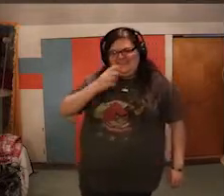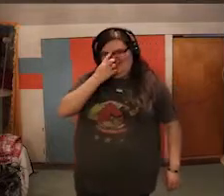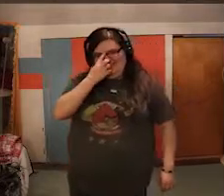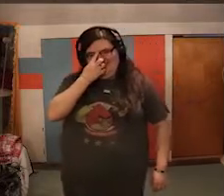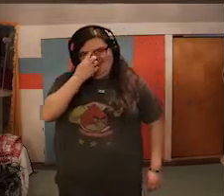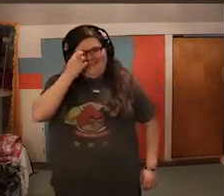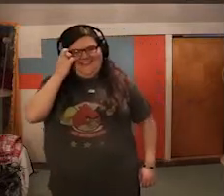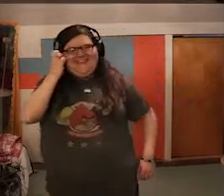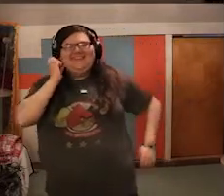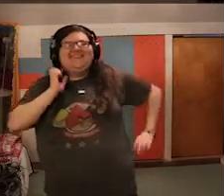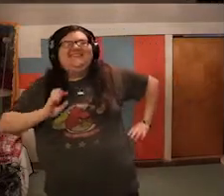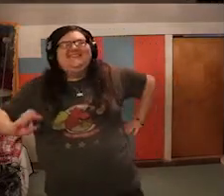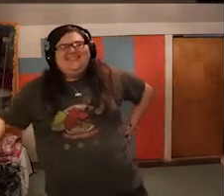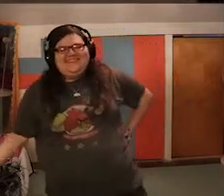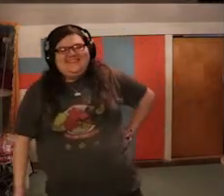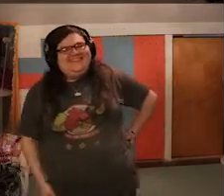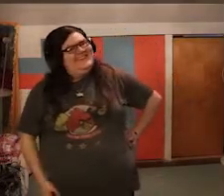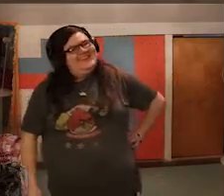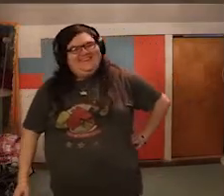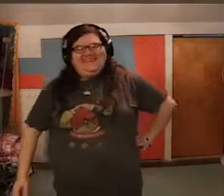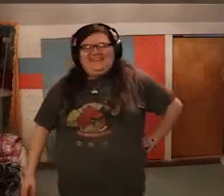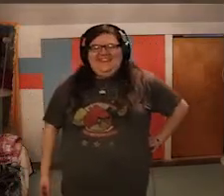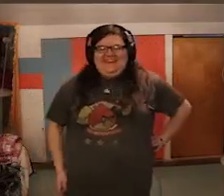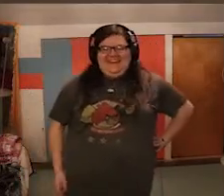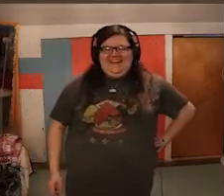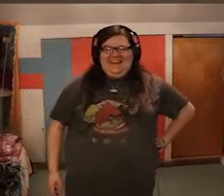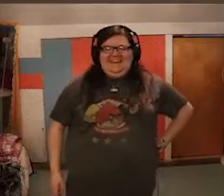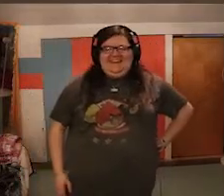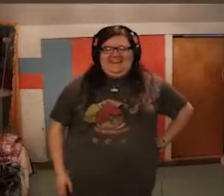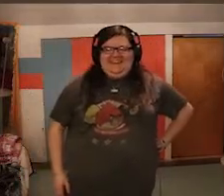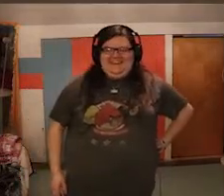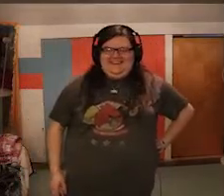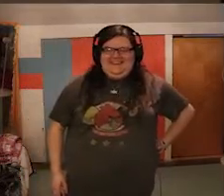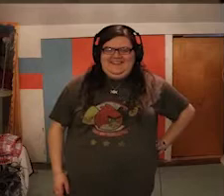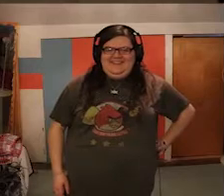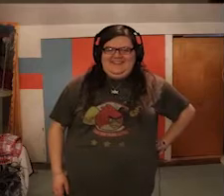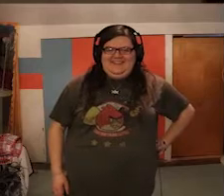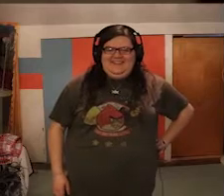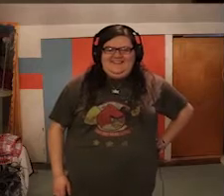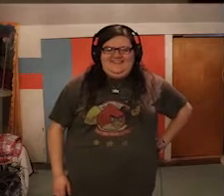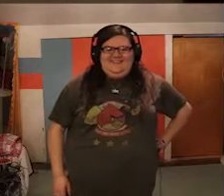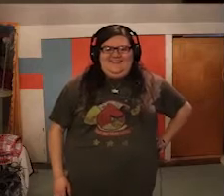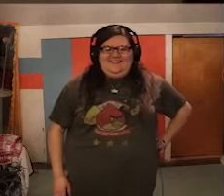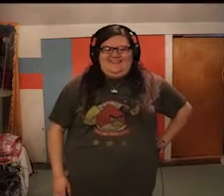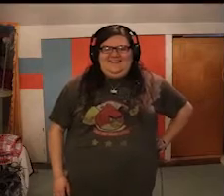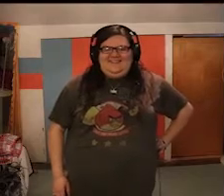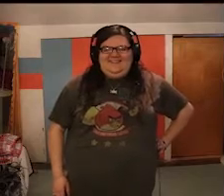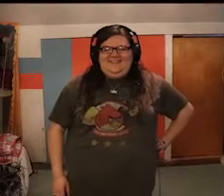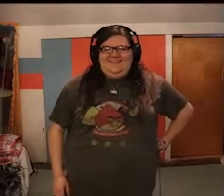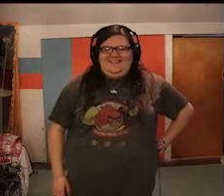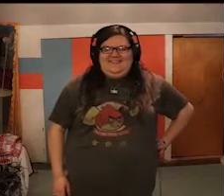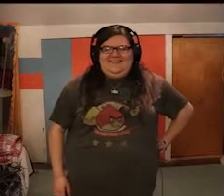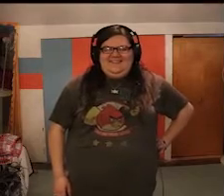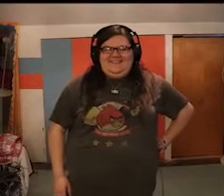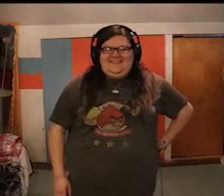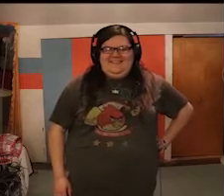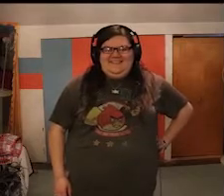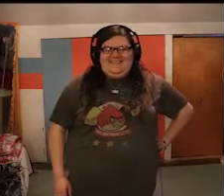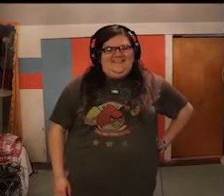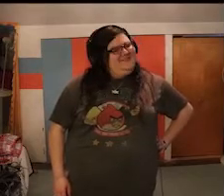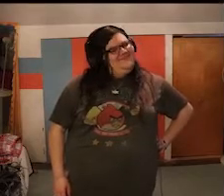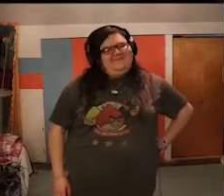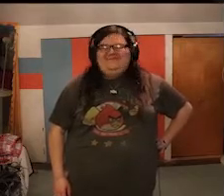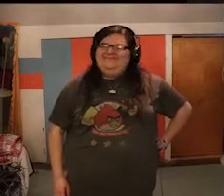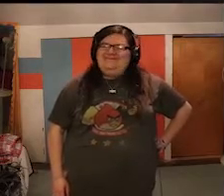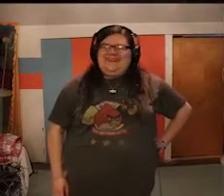is? Gee, I'd be a sick assistant, you know. Look, I've already set it up. What takes you so long on Sideman shoots? That took what? 16 seconds